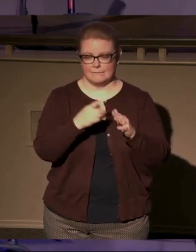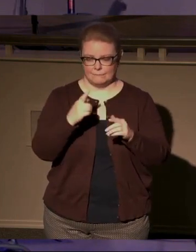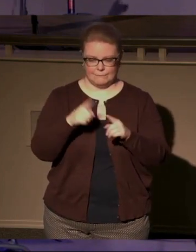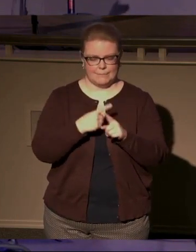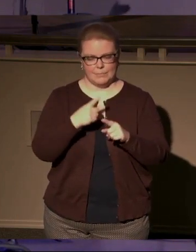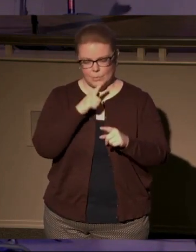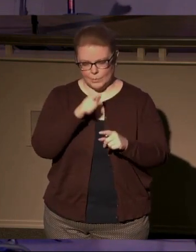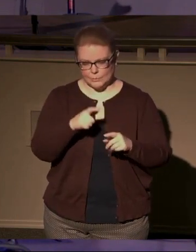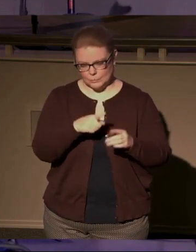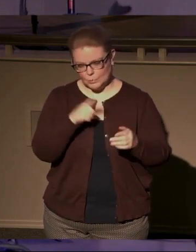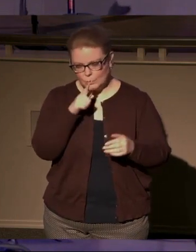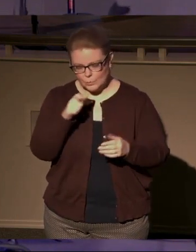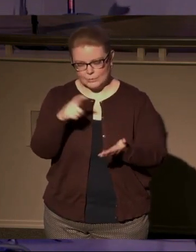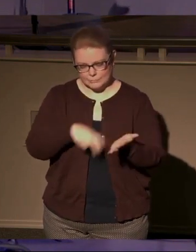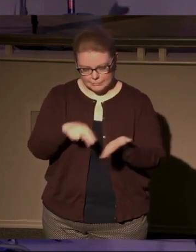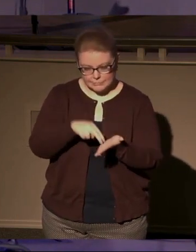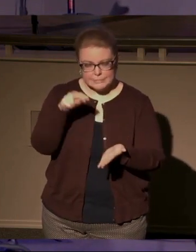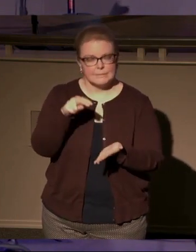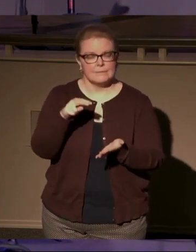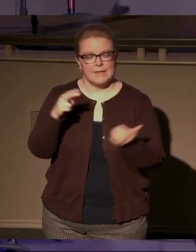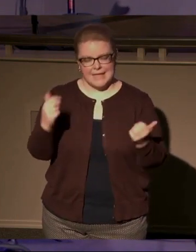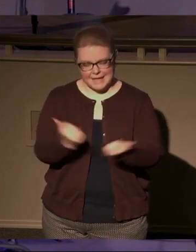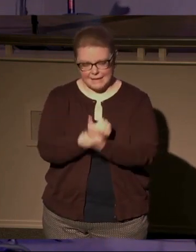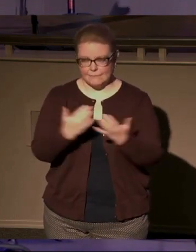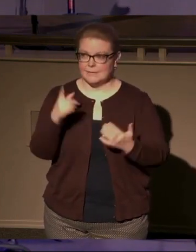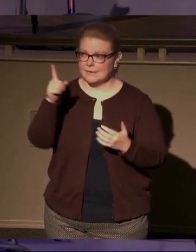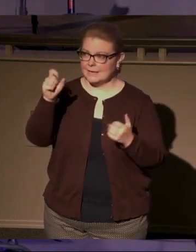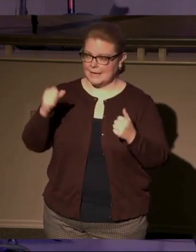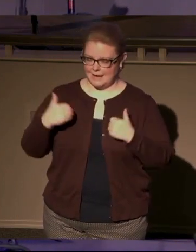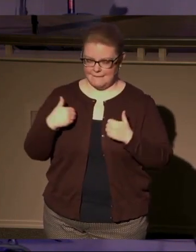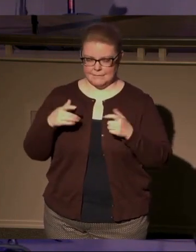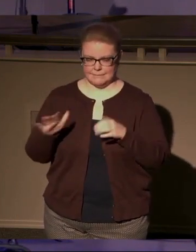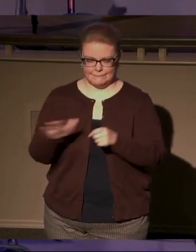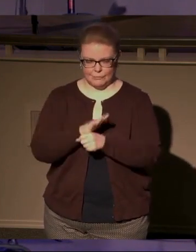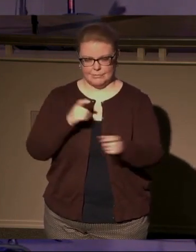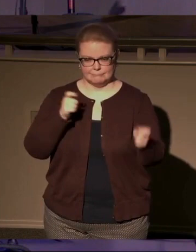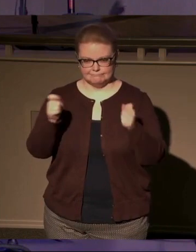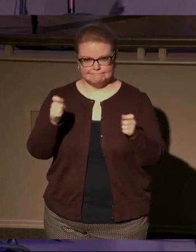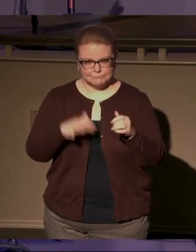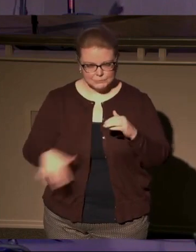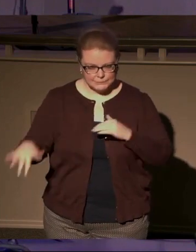dead, so that in everything he might have supremacy.